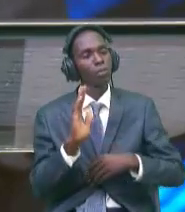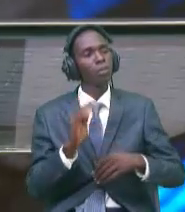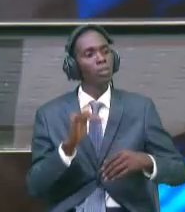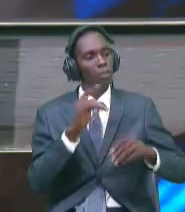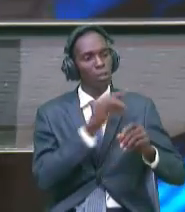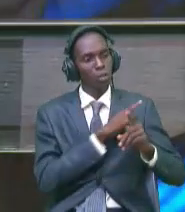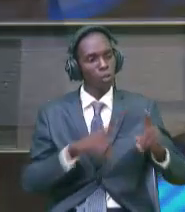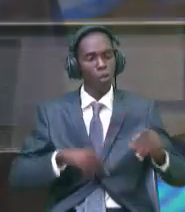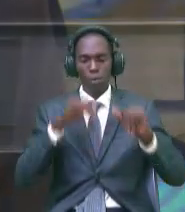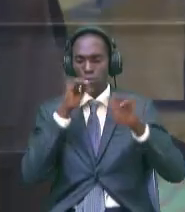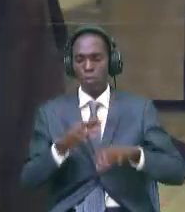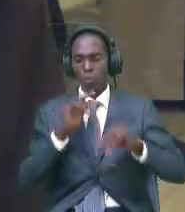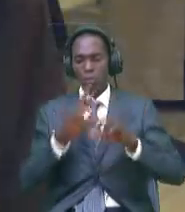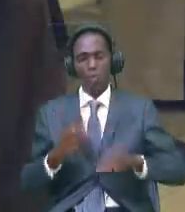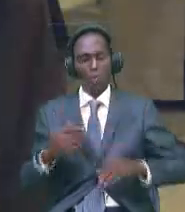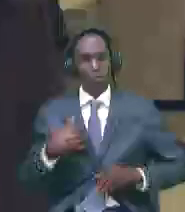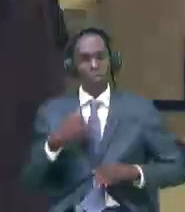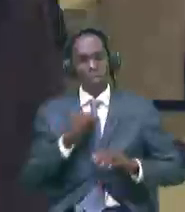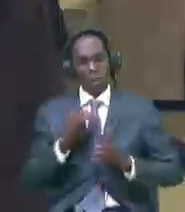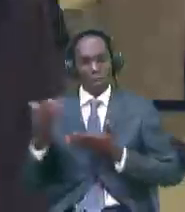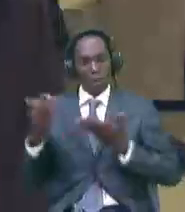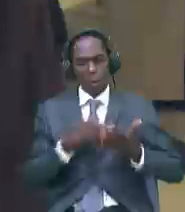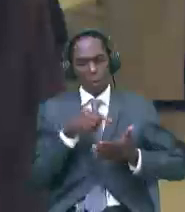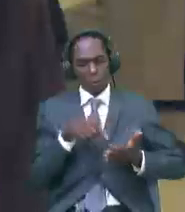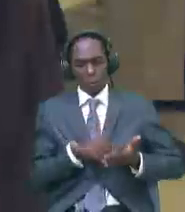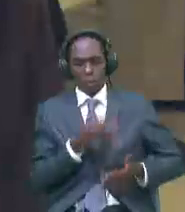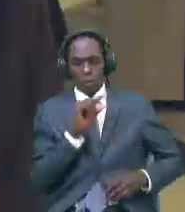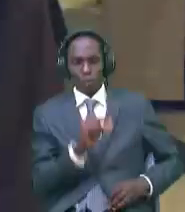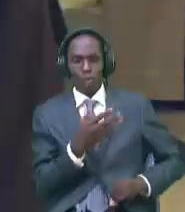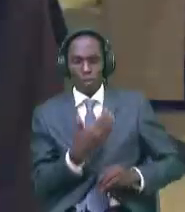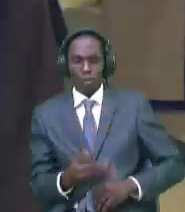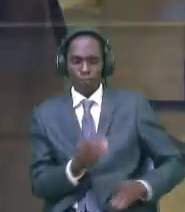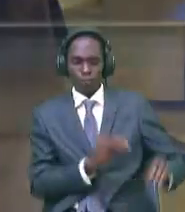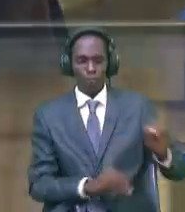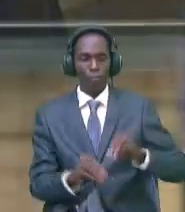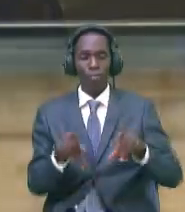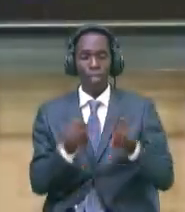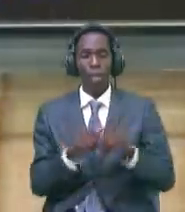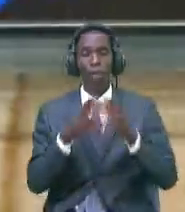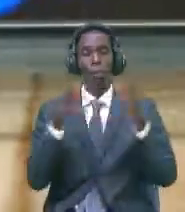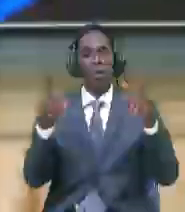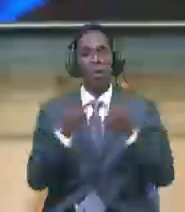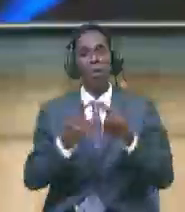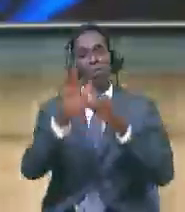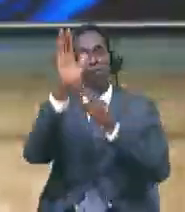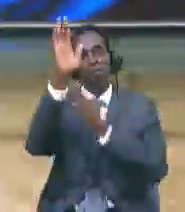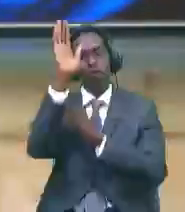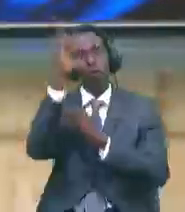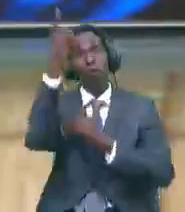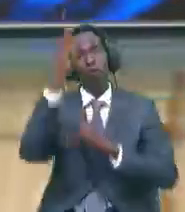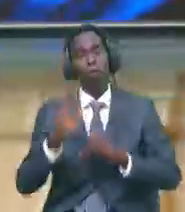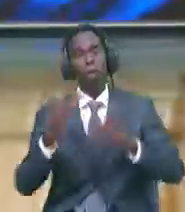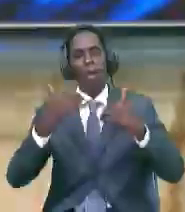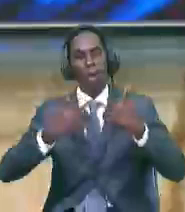church. And I laid that in store as God has prospered him. As God